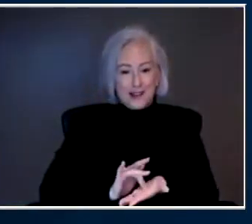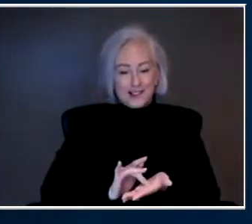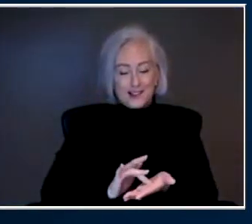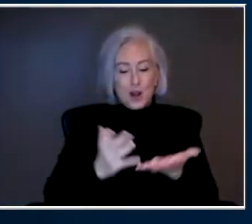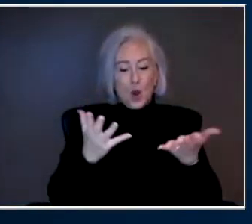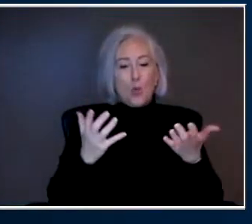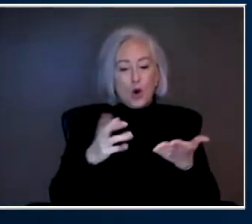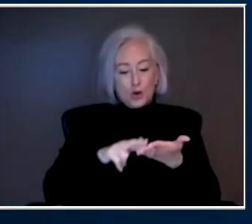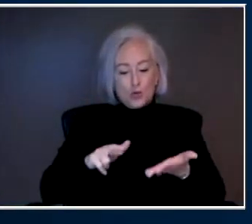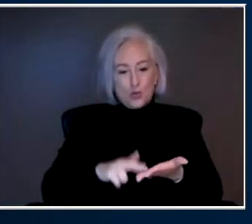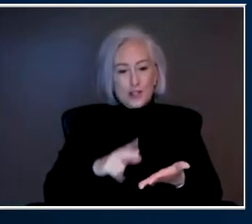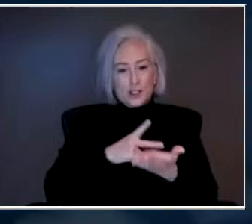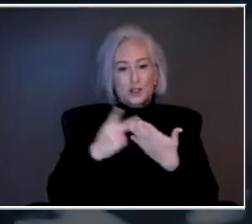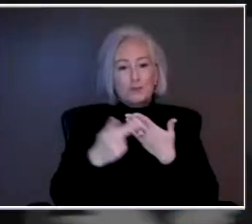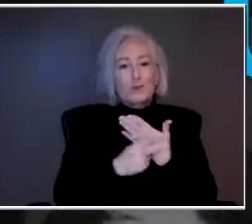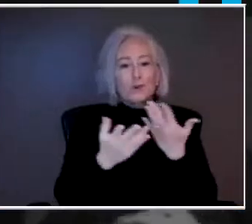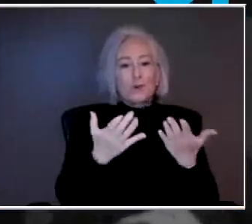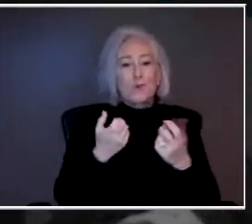Wednesday at 8.